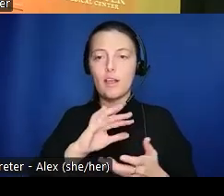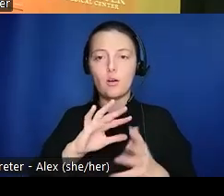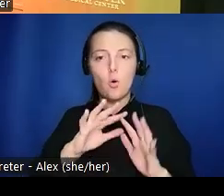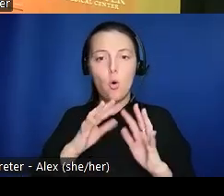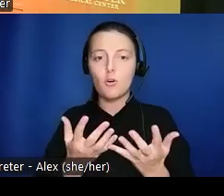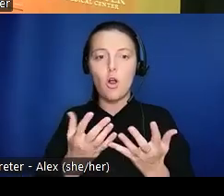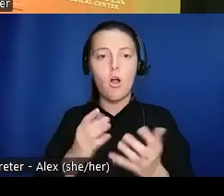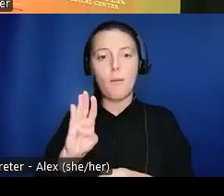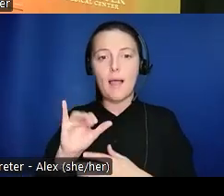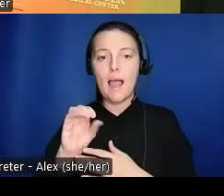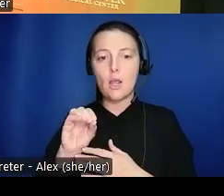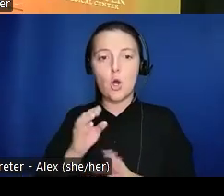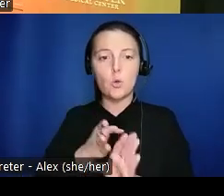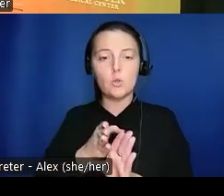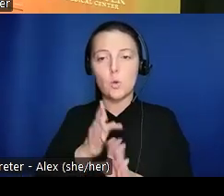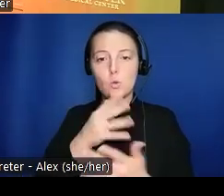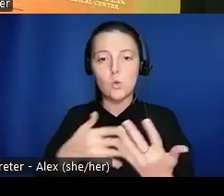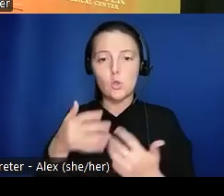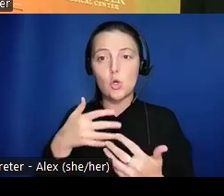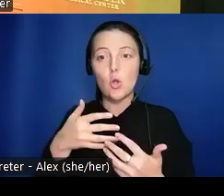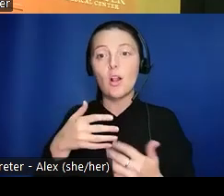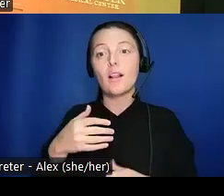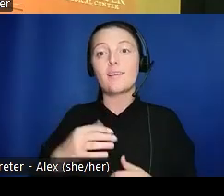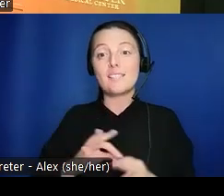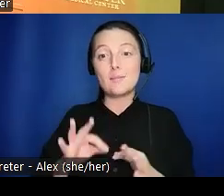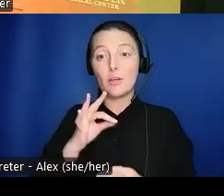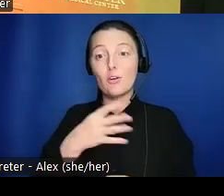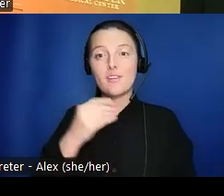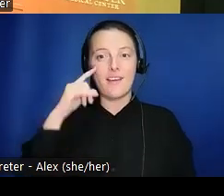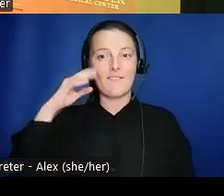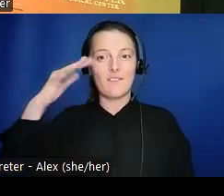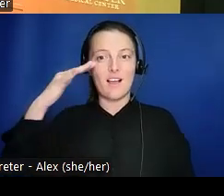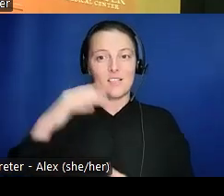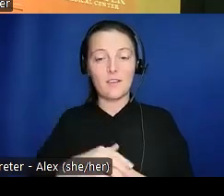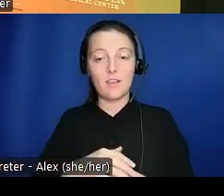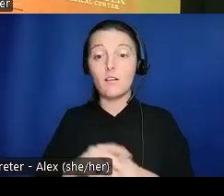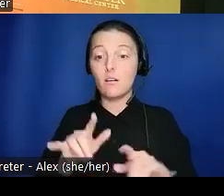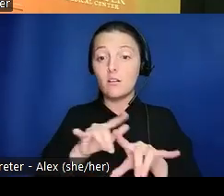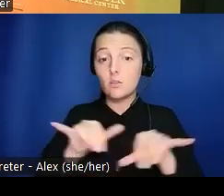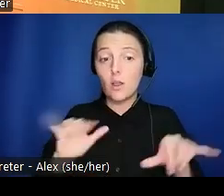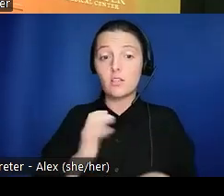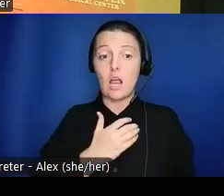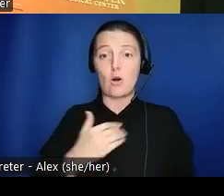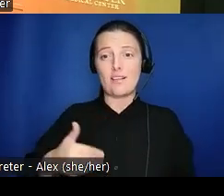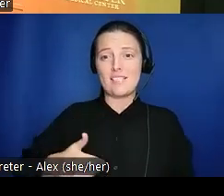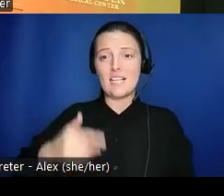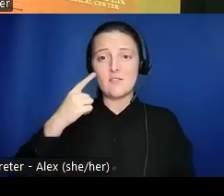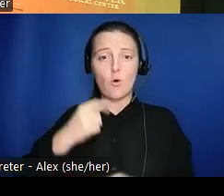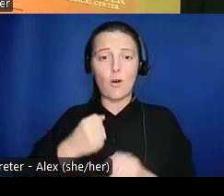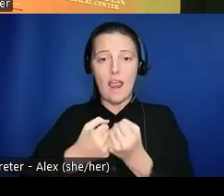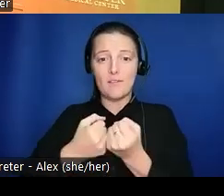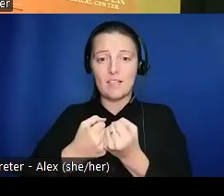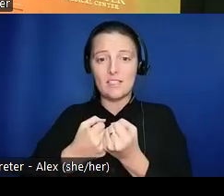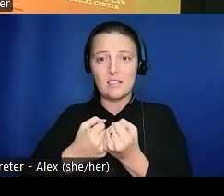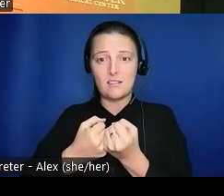spirit and philosophy, as well as our sense of advocacy outside of our region and institute. There are a lot of things